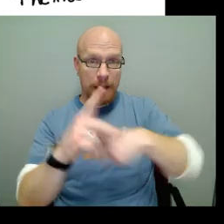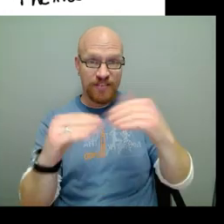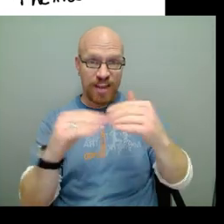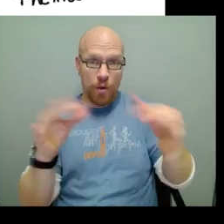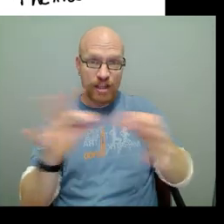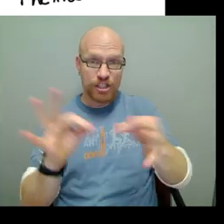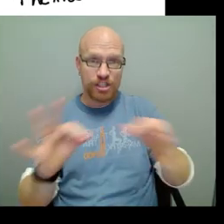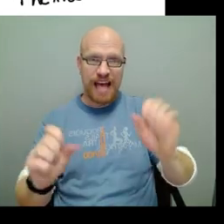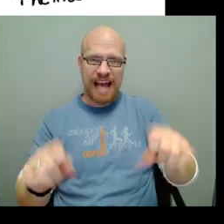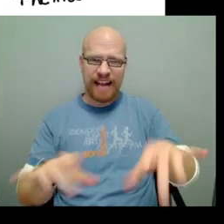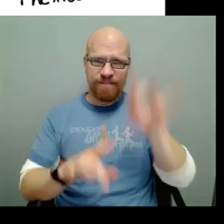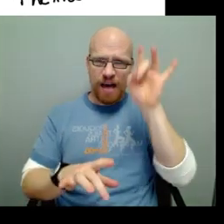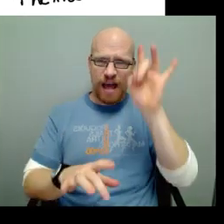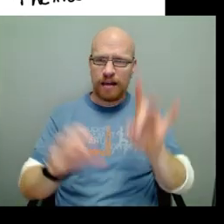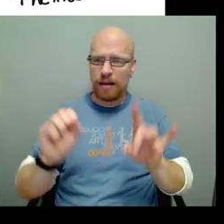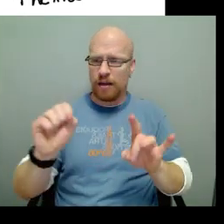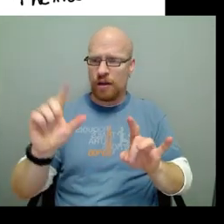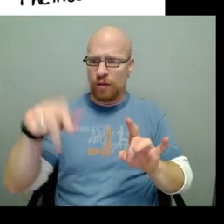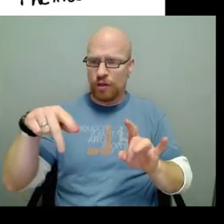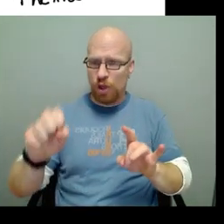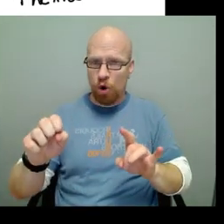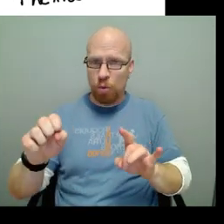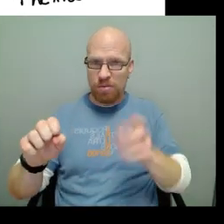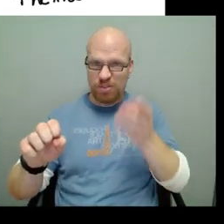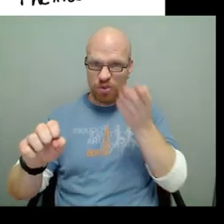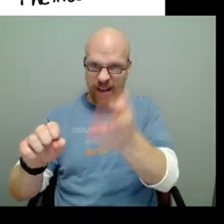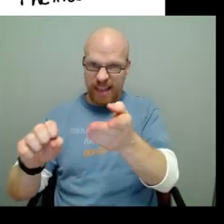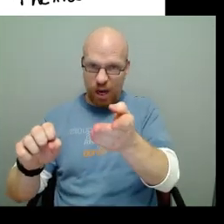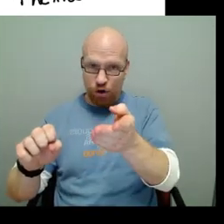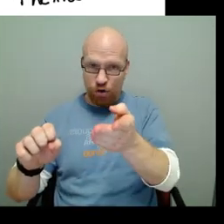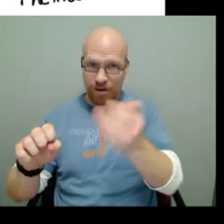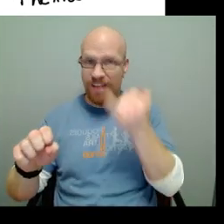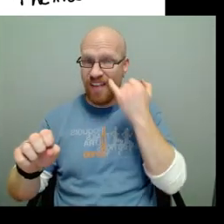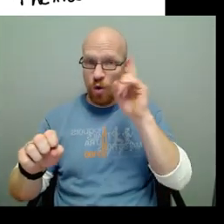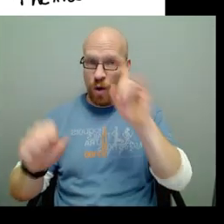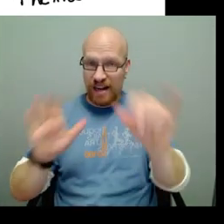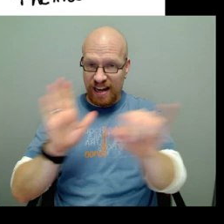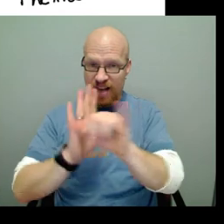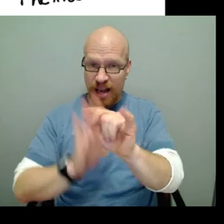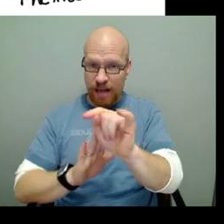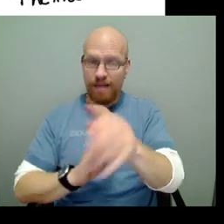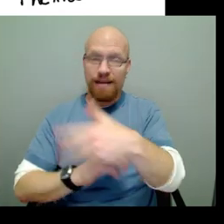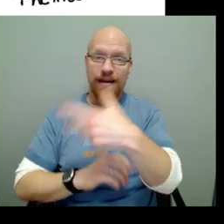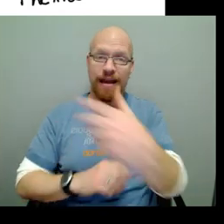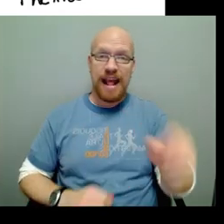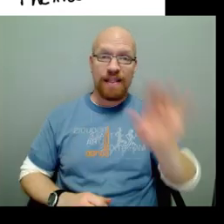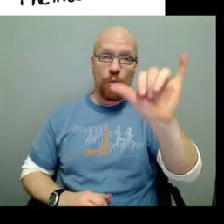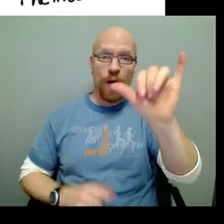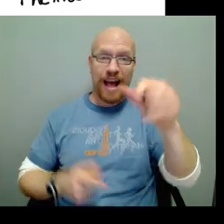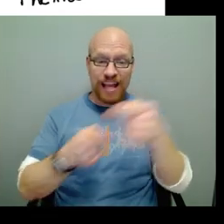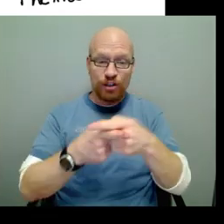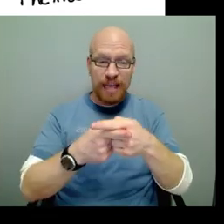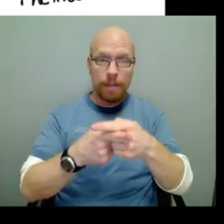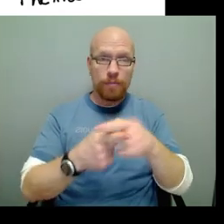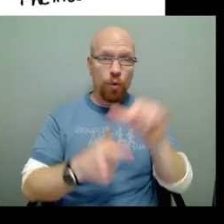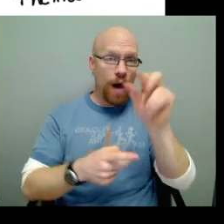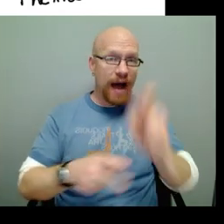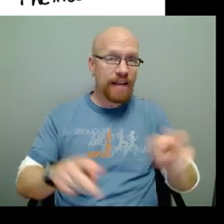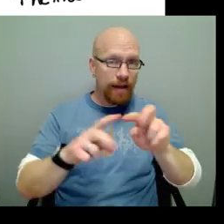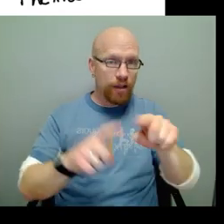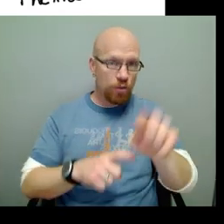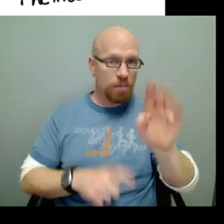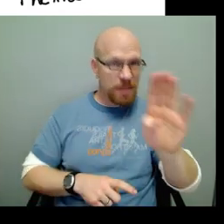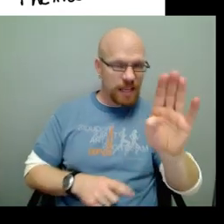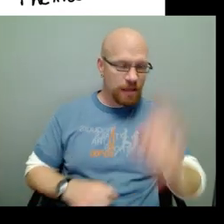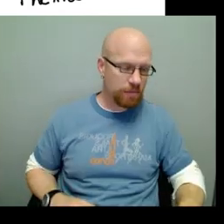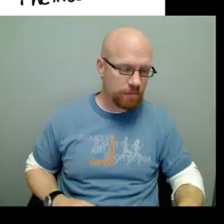From those types of equations, I can find the slope right there, if I know where to identify it, and the y-intercept, the